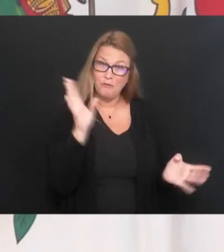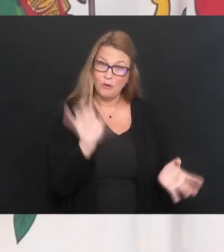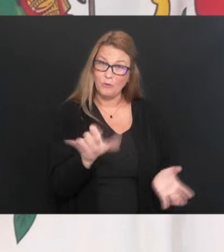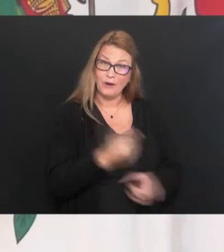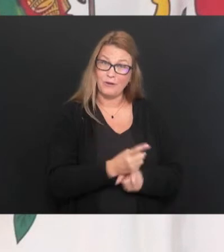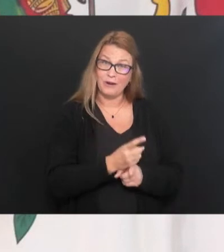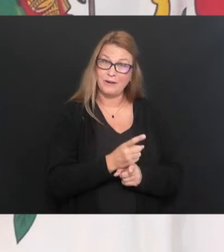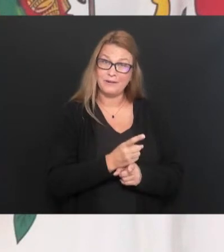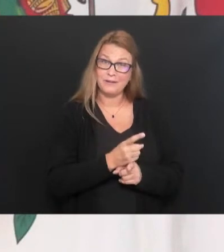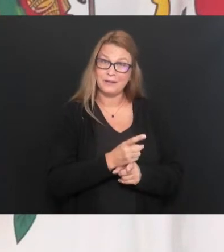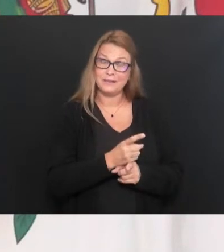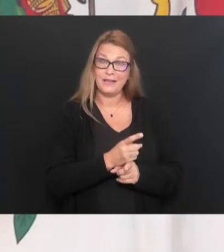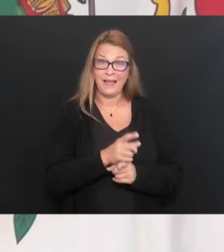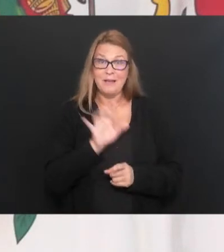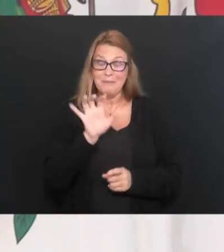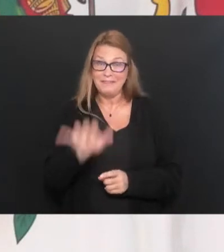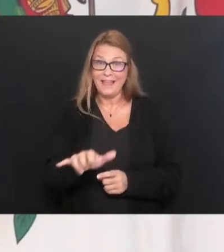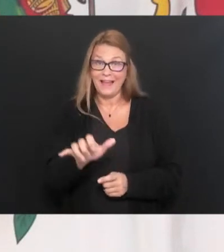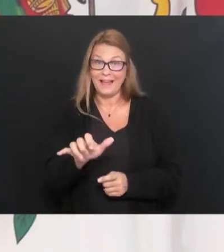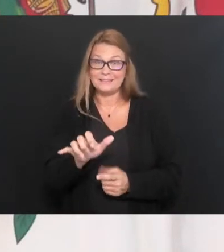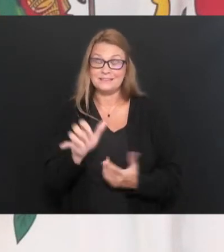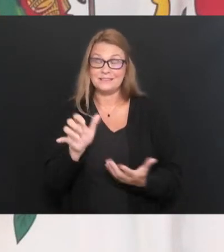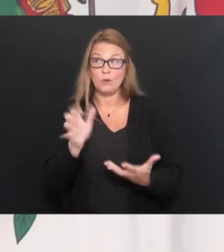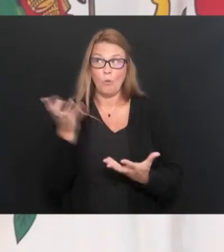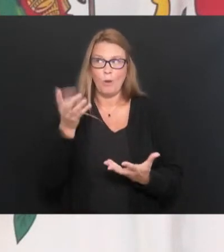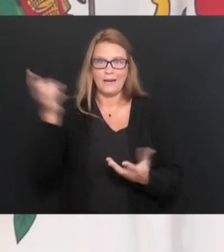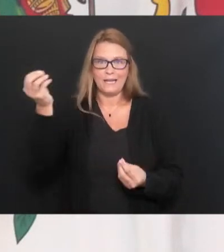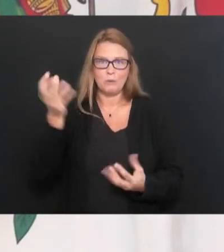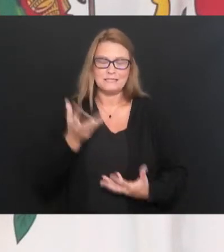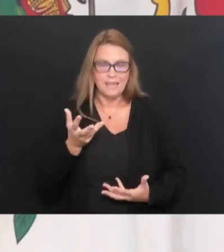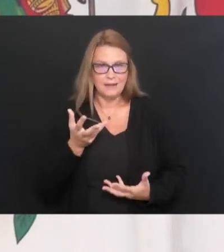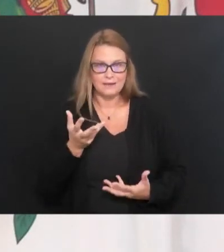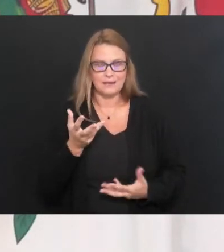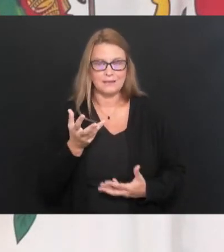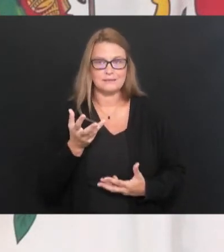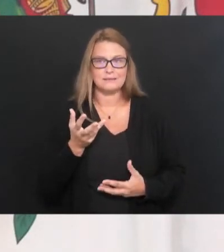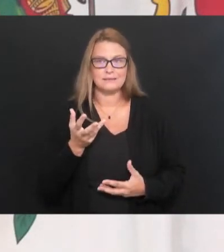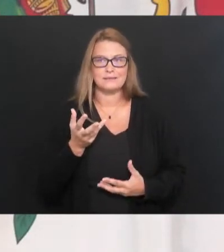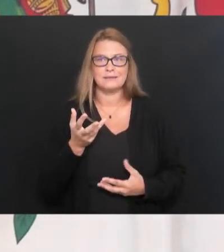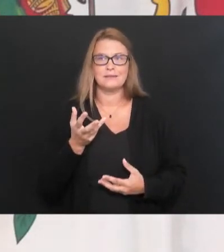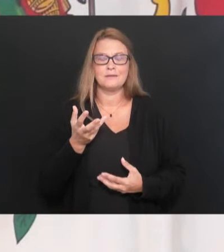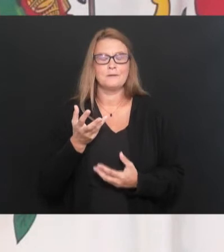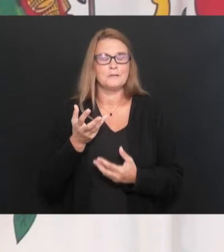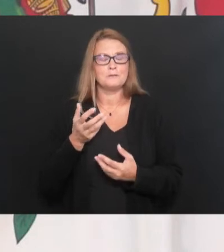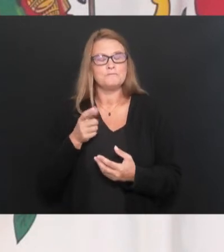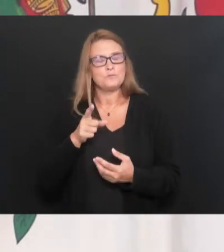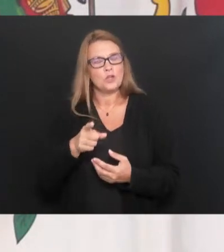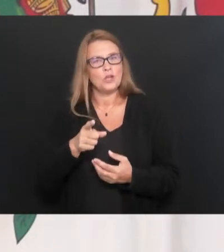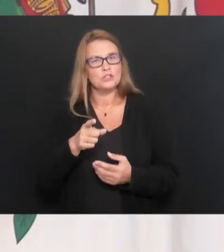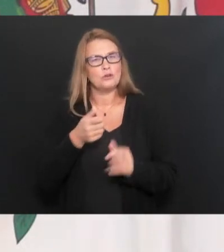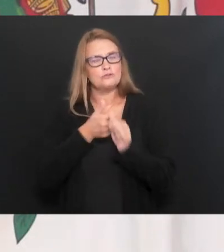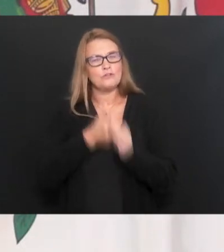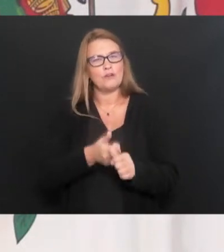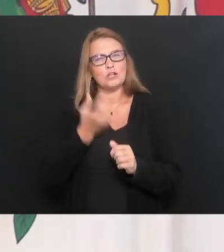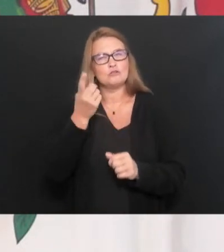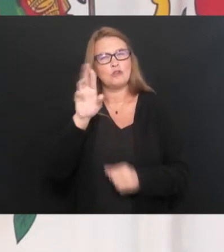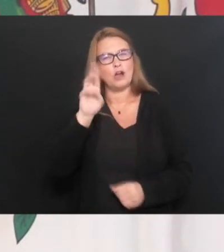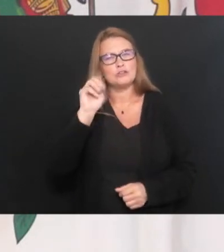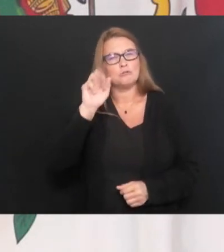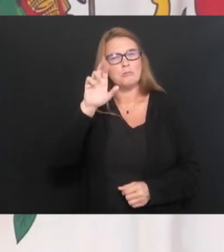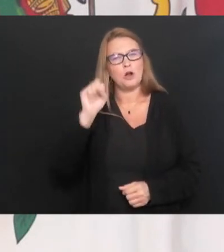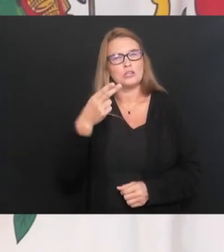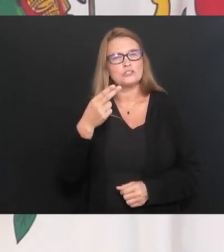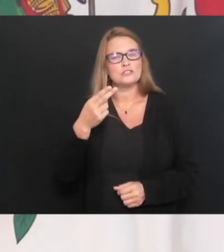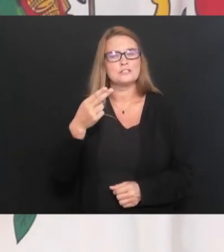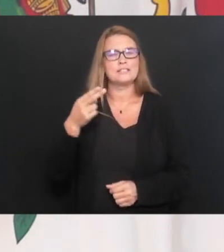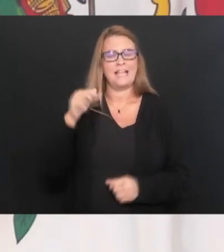is. That's what it is, and we just go on about our business and everything. And if you'll listen to Dr. Marsh, he just said,